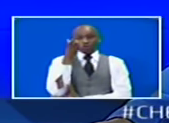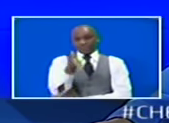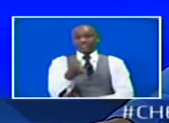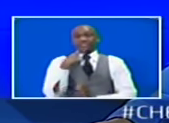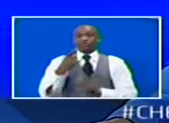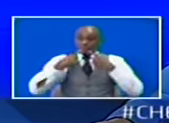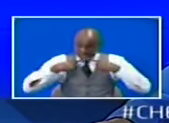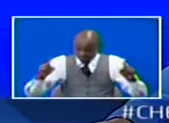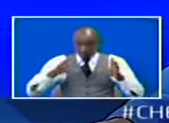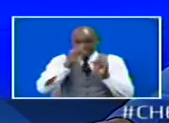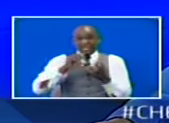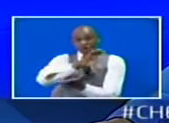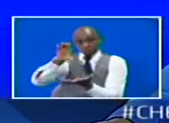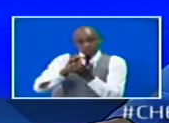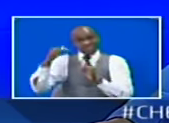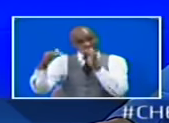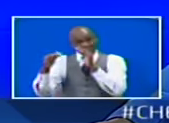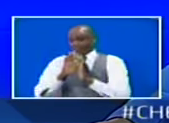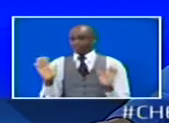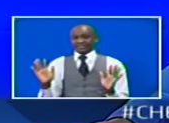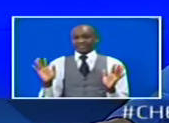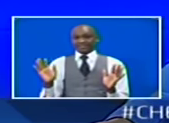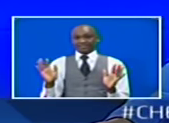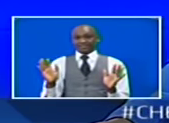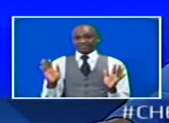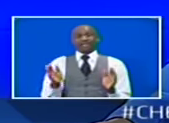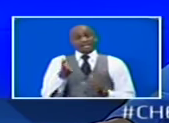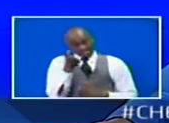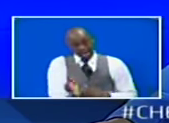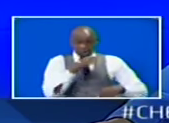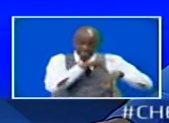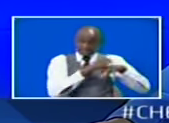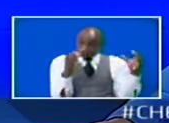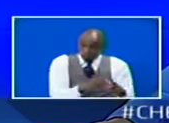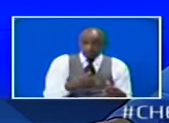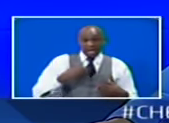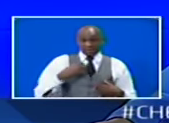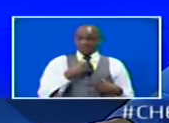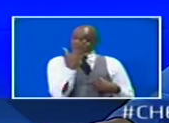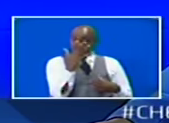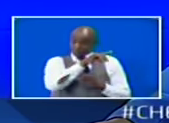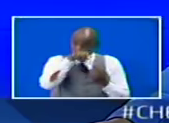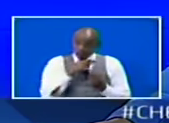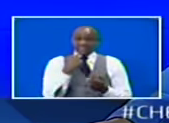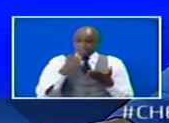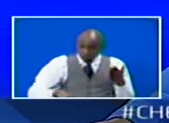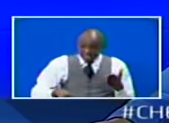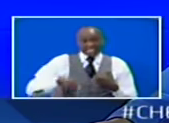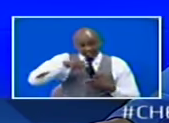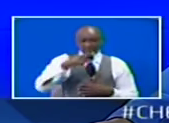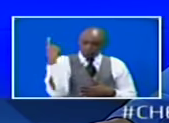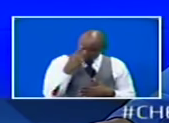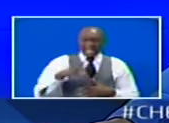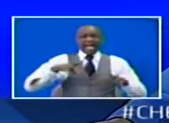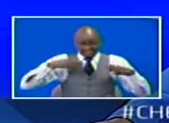presidential results to be announced at the constituency level. The alliance, comprising of five principals, says that they will only